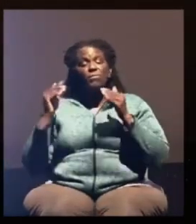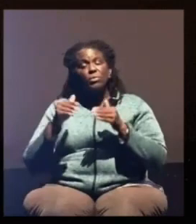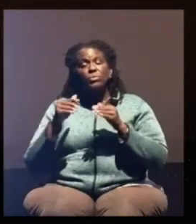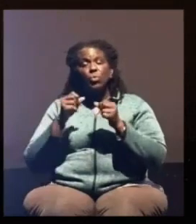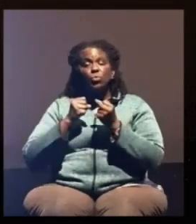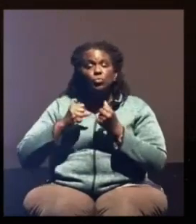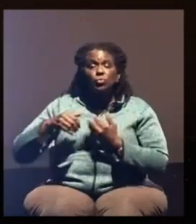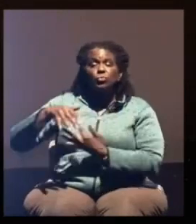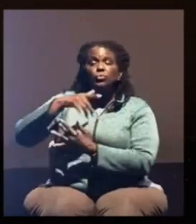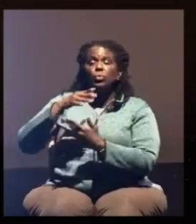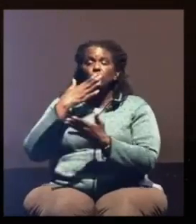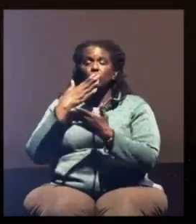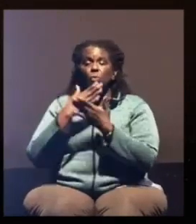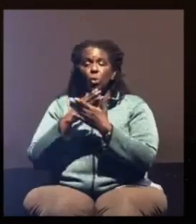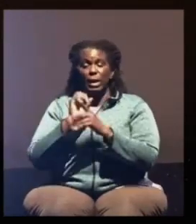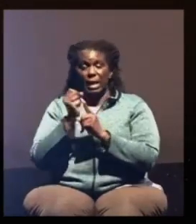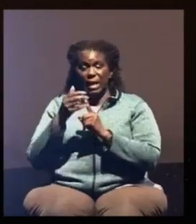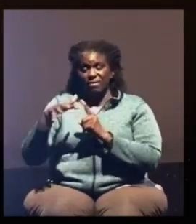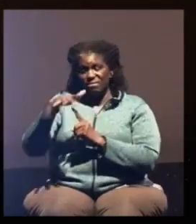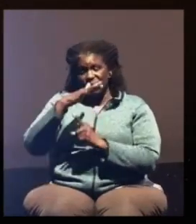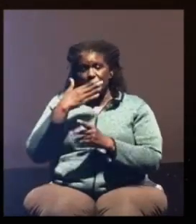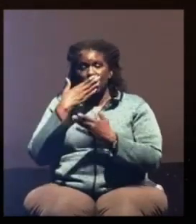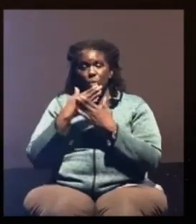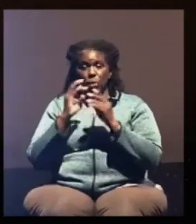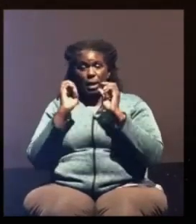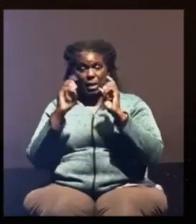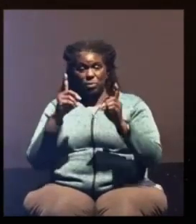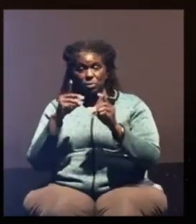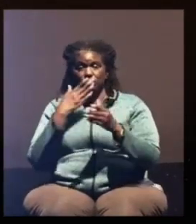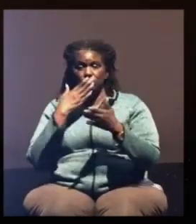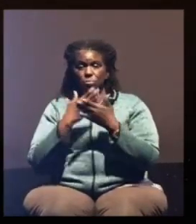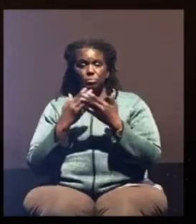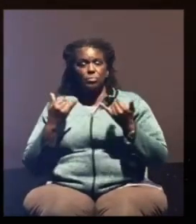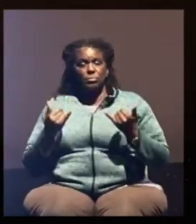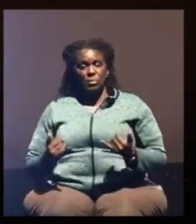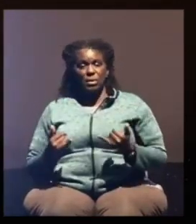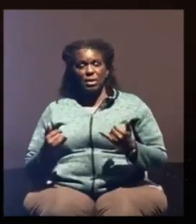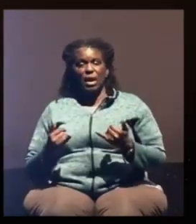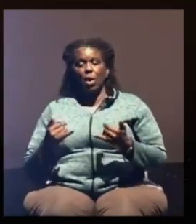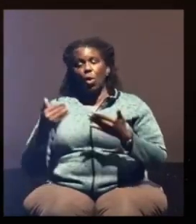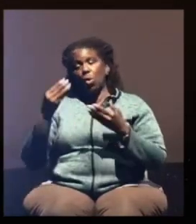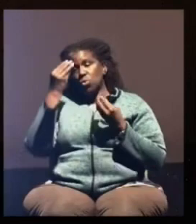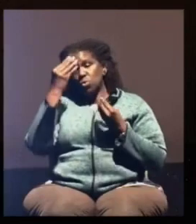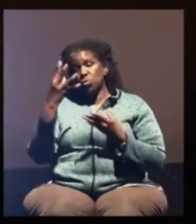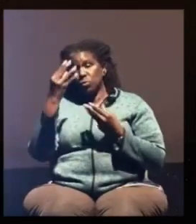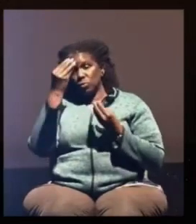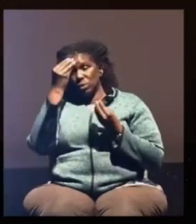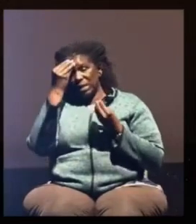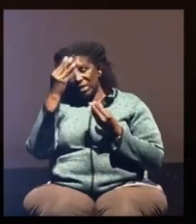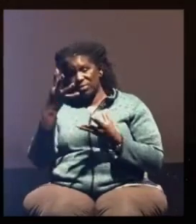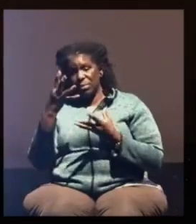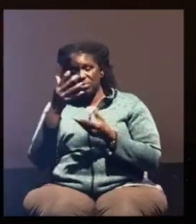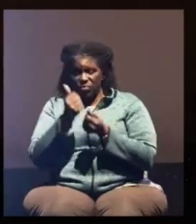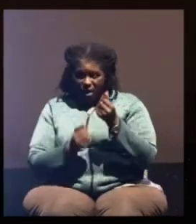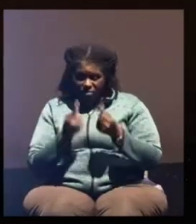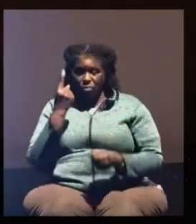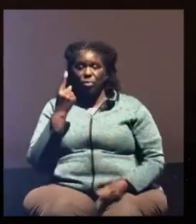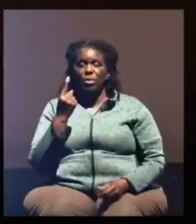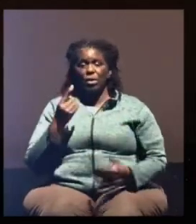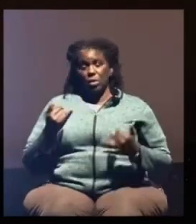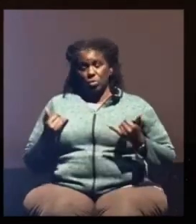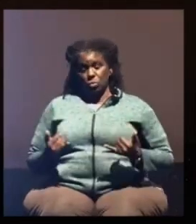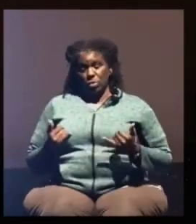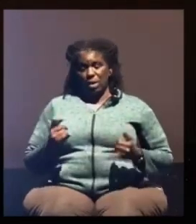good, environmental good, educational good, and now news and information to all. Today, I'm the